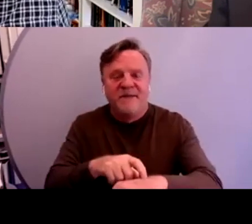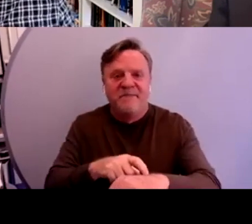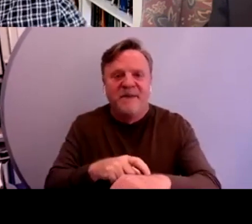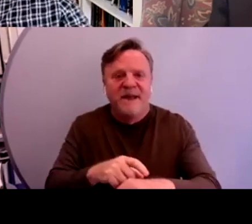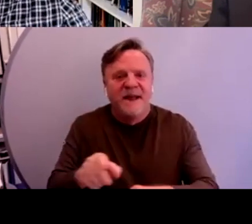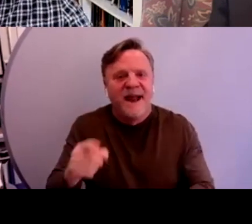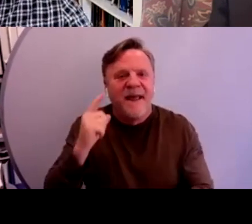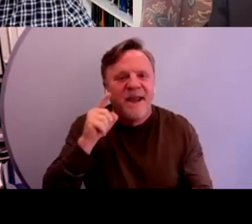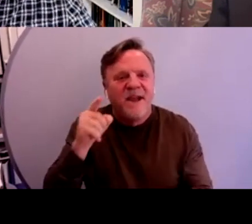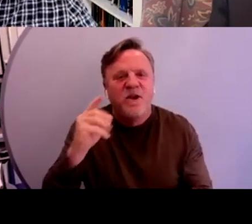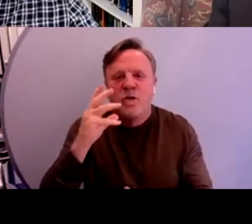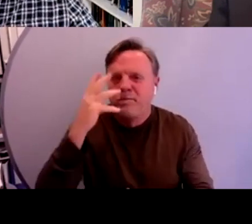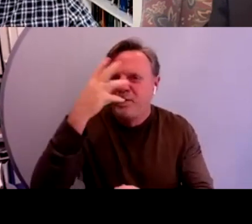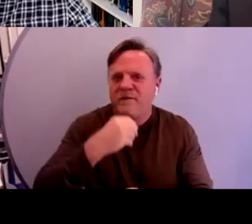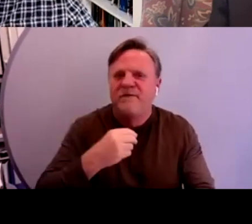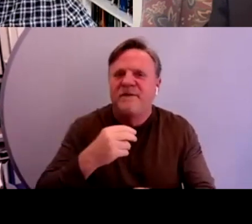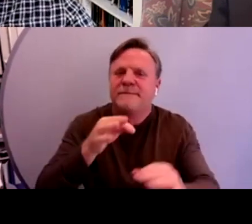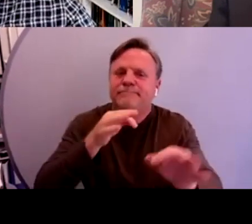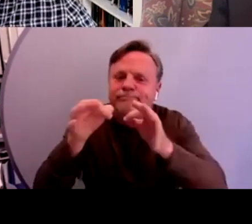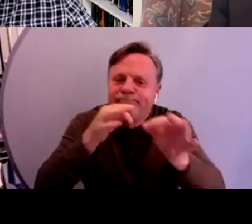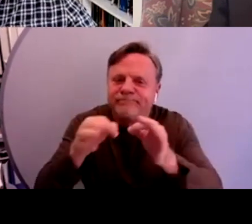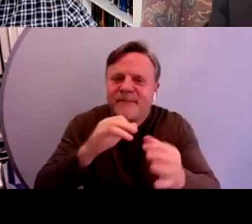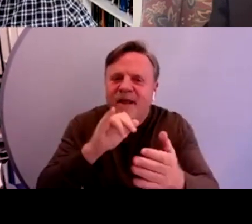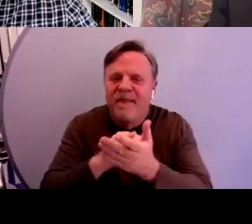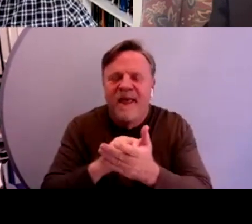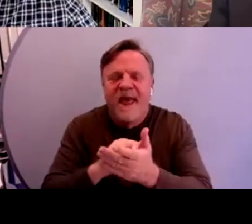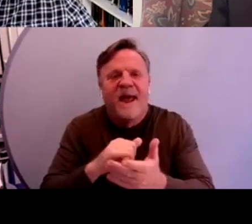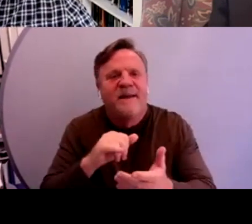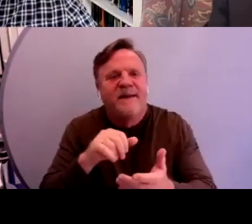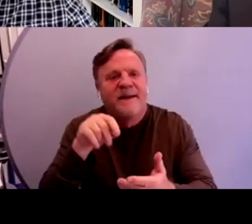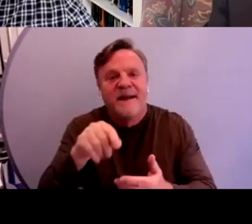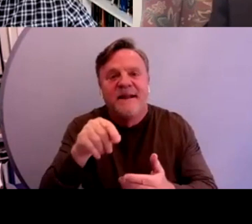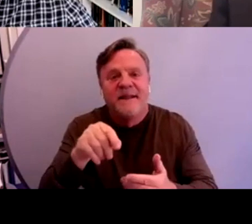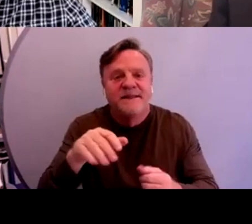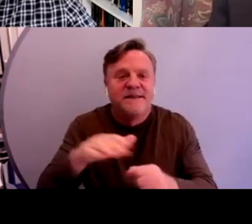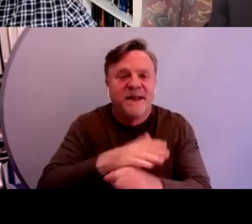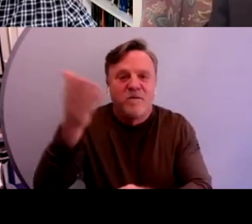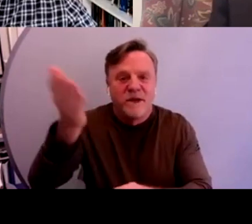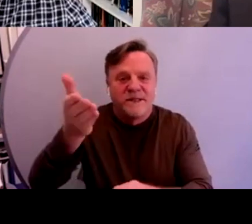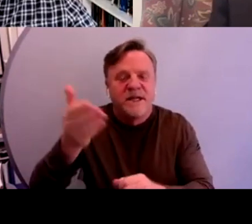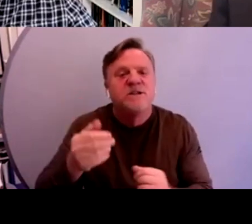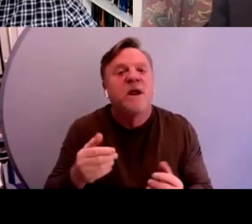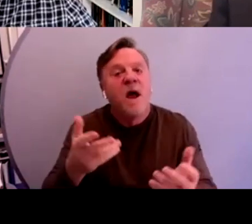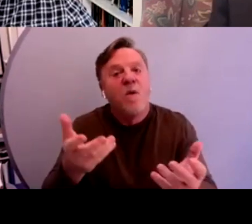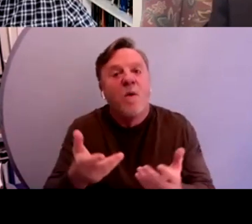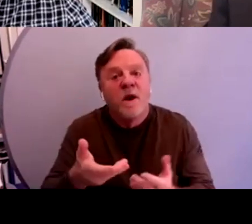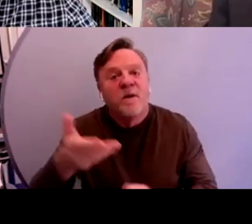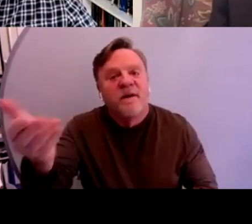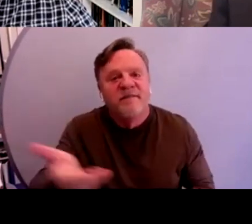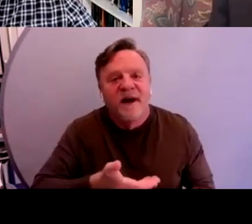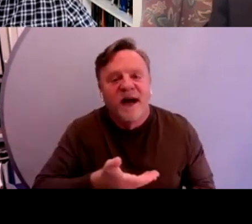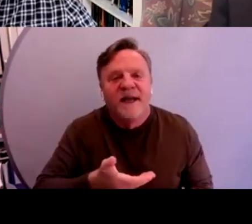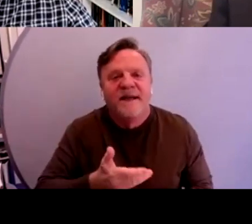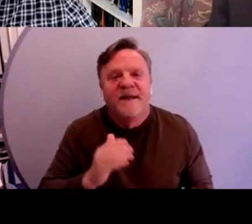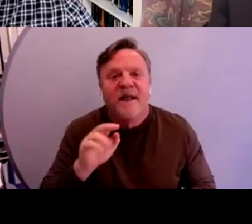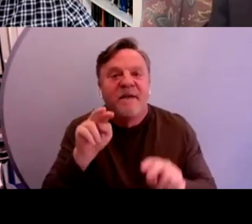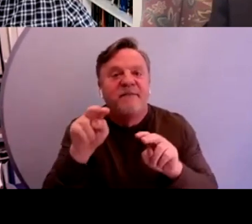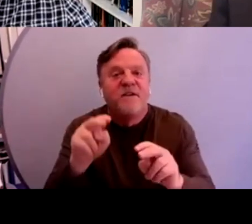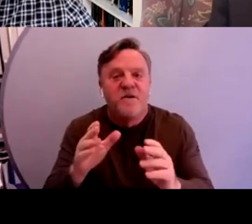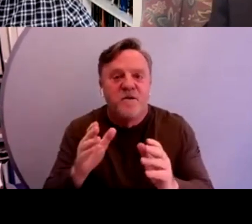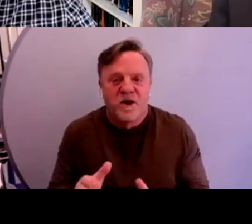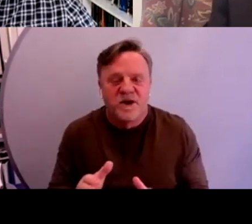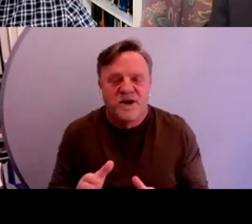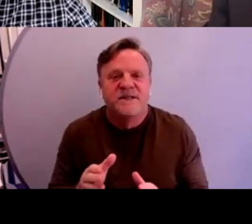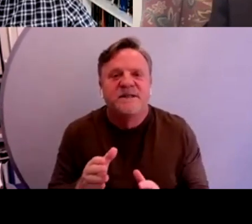beautifully illustrated so much of that in this entire presentation. I want to invite our viewers